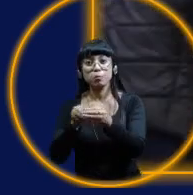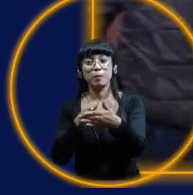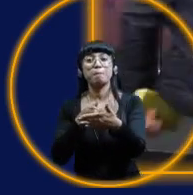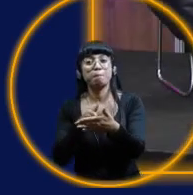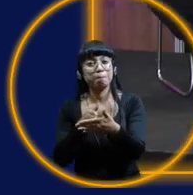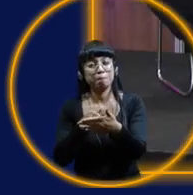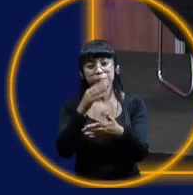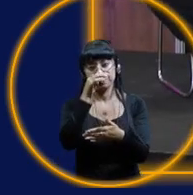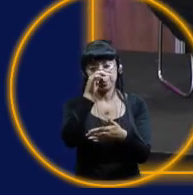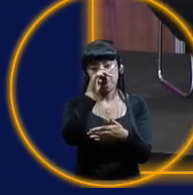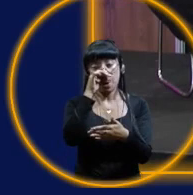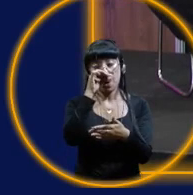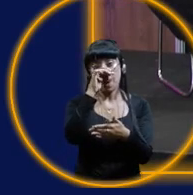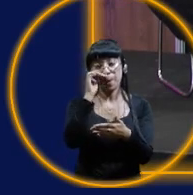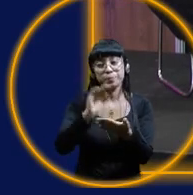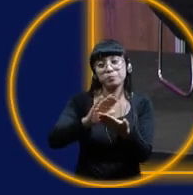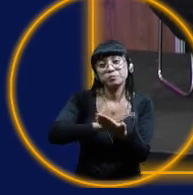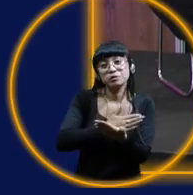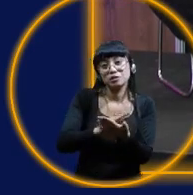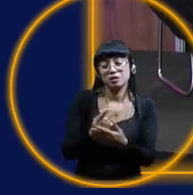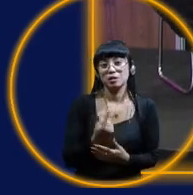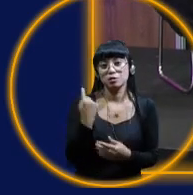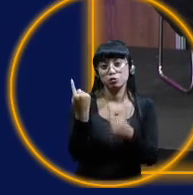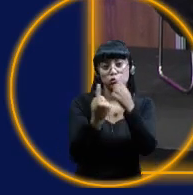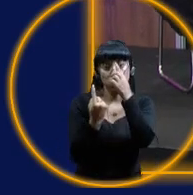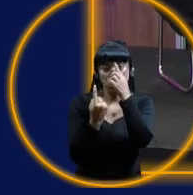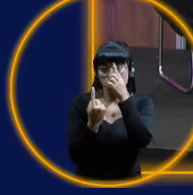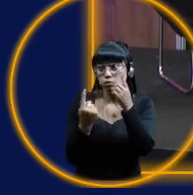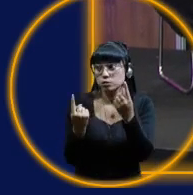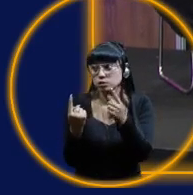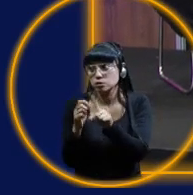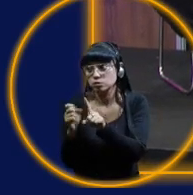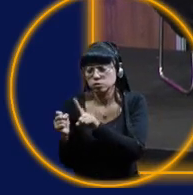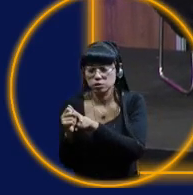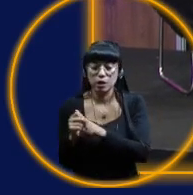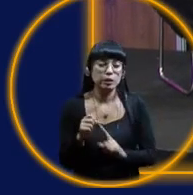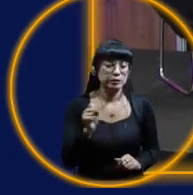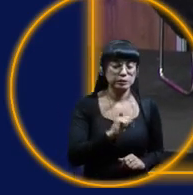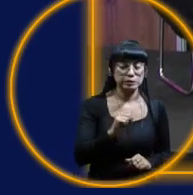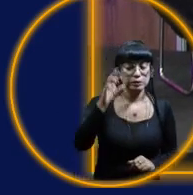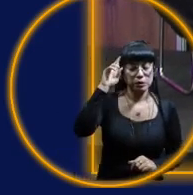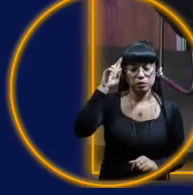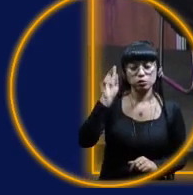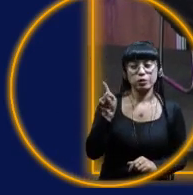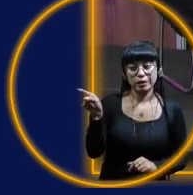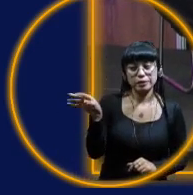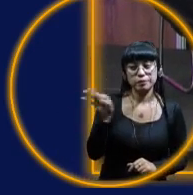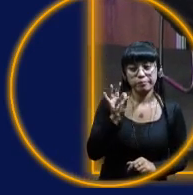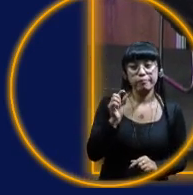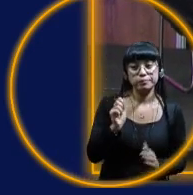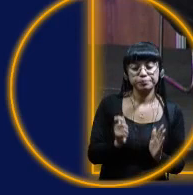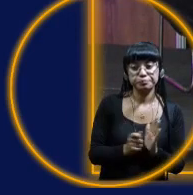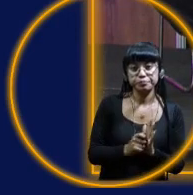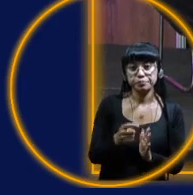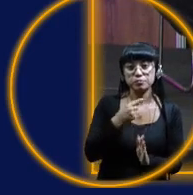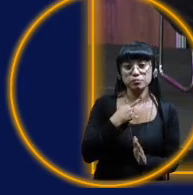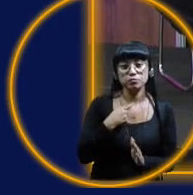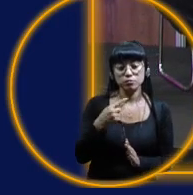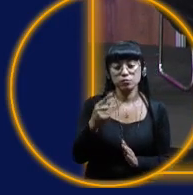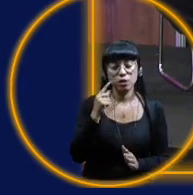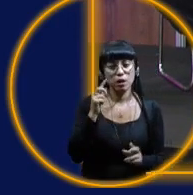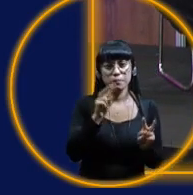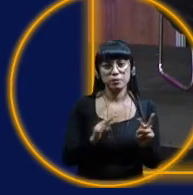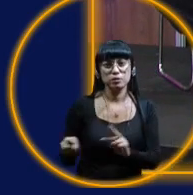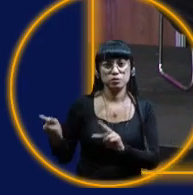so hard. You know? Yeah, actually, that's a really important point, that we actually like doing the visuals. I know some